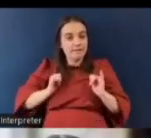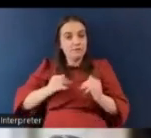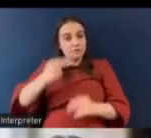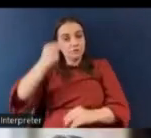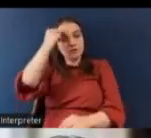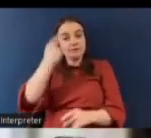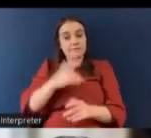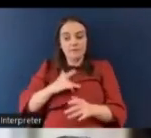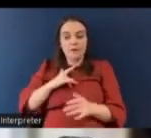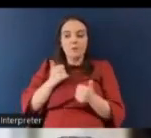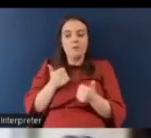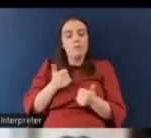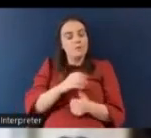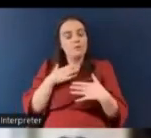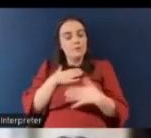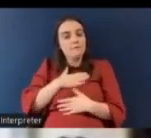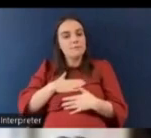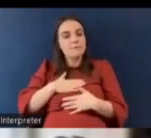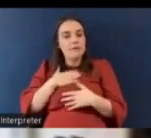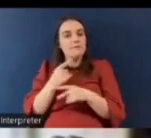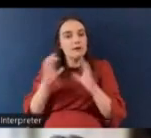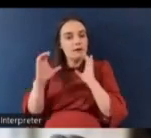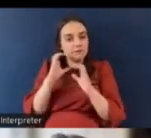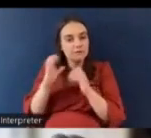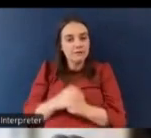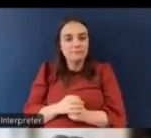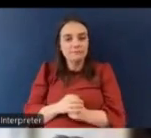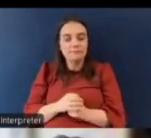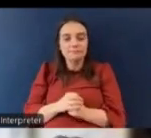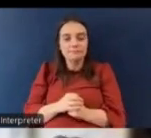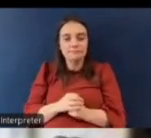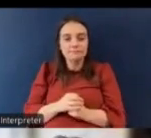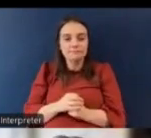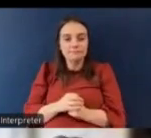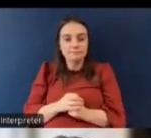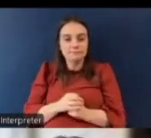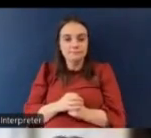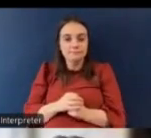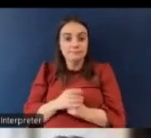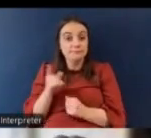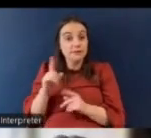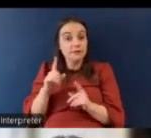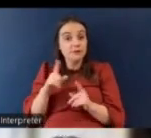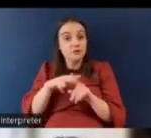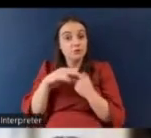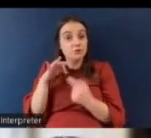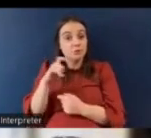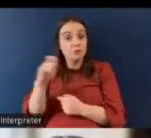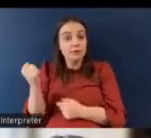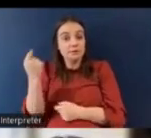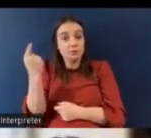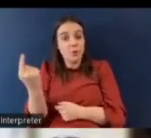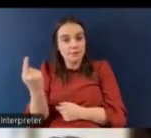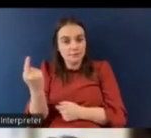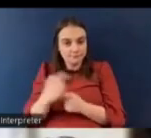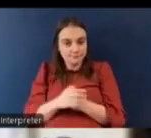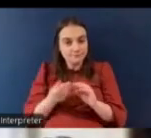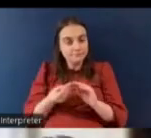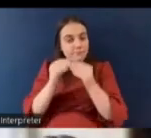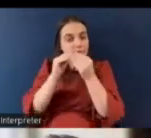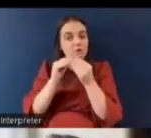having these conversations. So you can go to the next slide there, please. Yeah, so this is toolkit number 1, Creating Climate